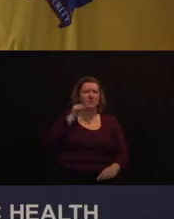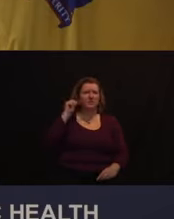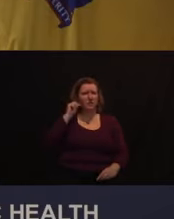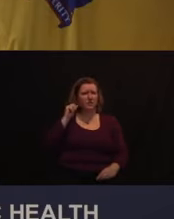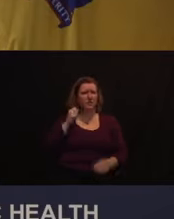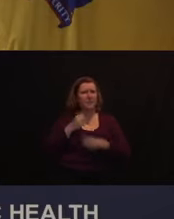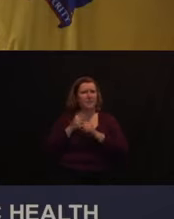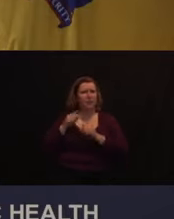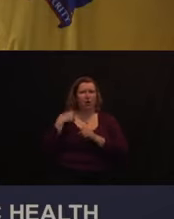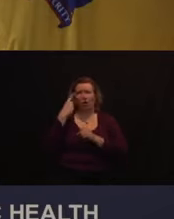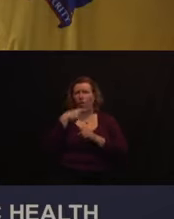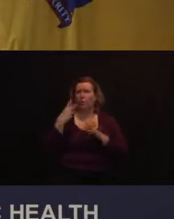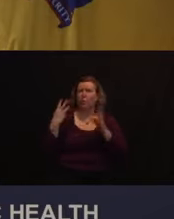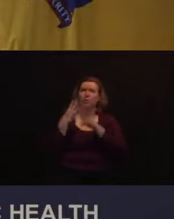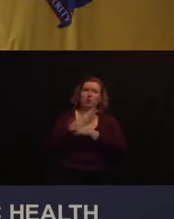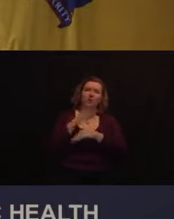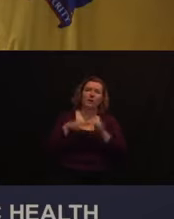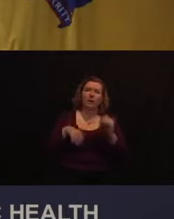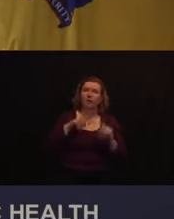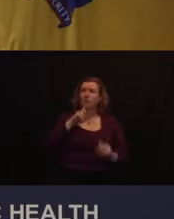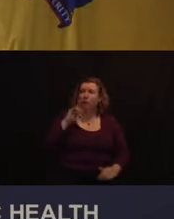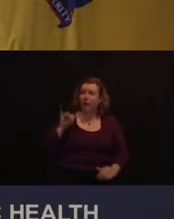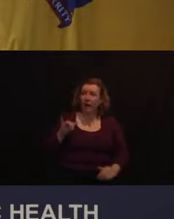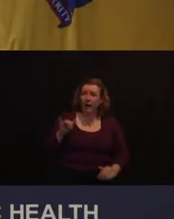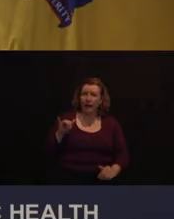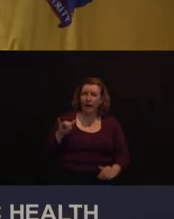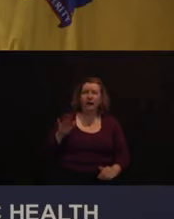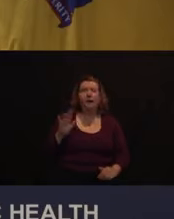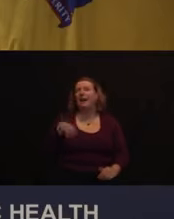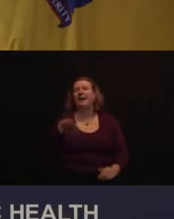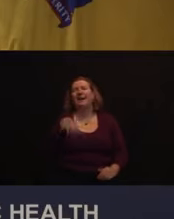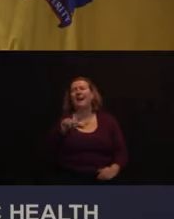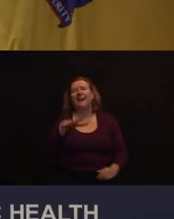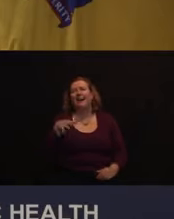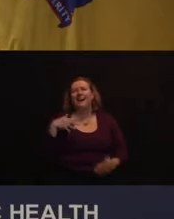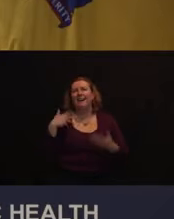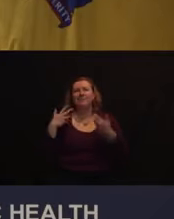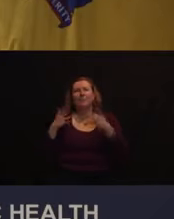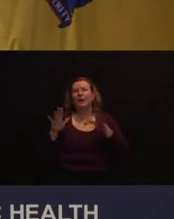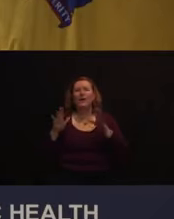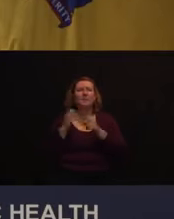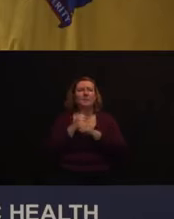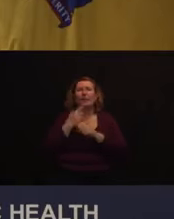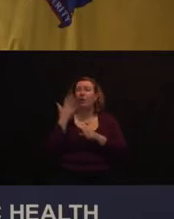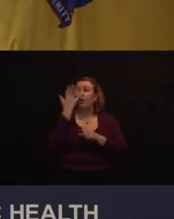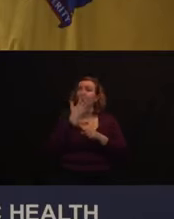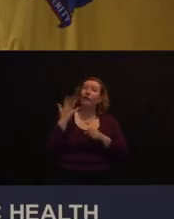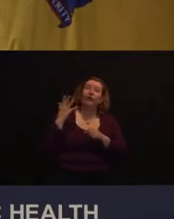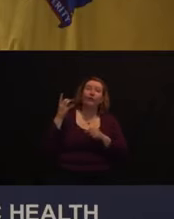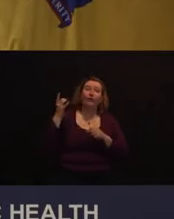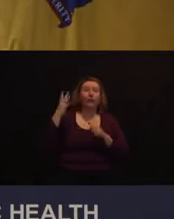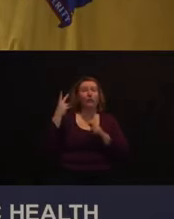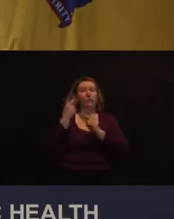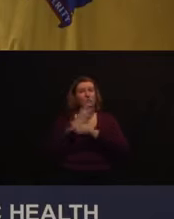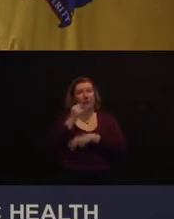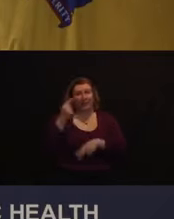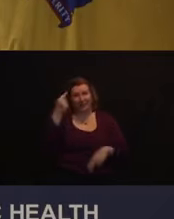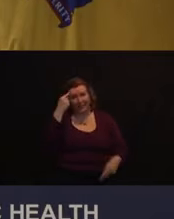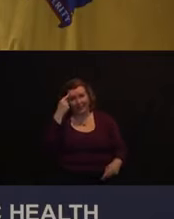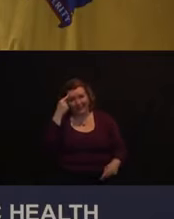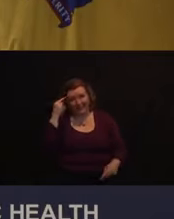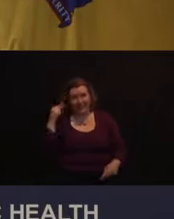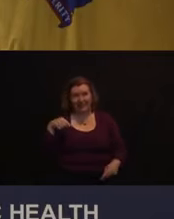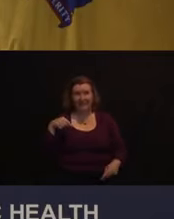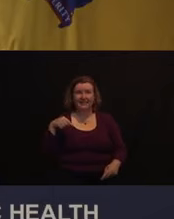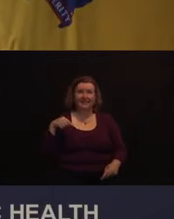is. This just in, that's the last thing that we have any interest in doing. If you all think it's a burden,